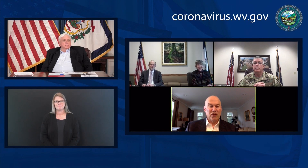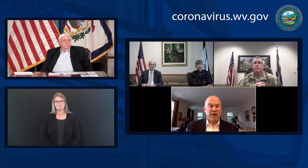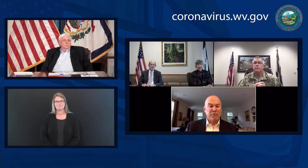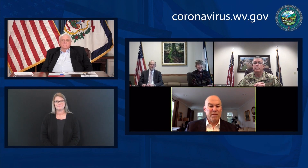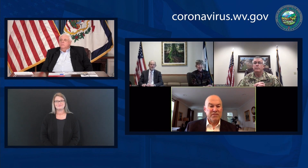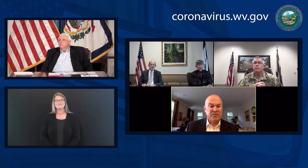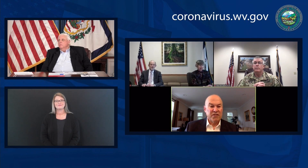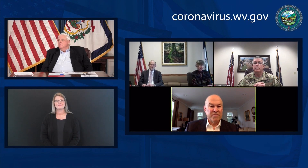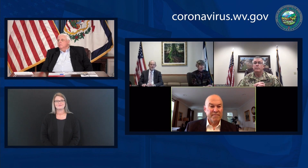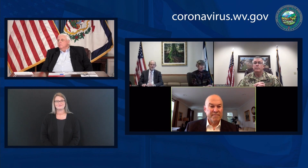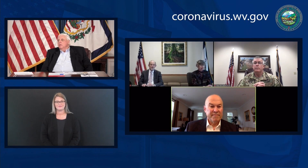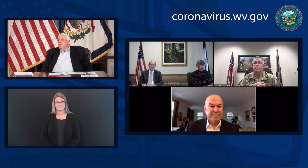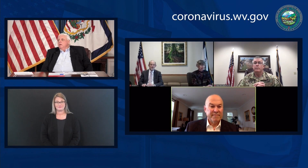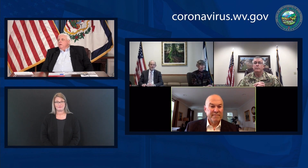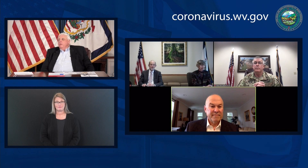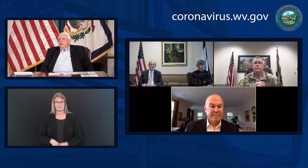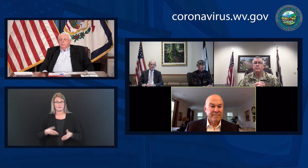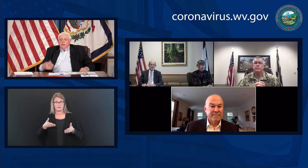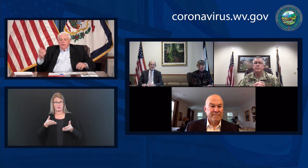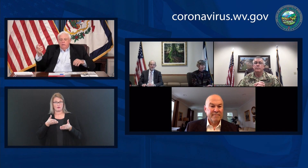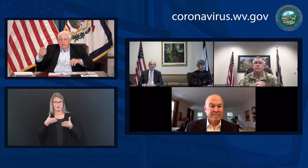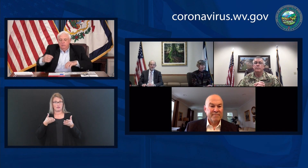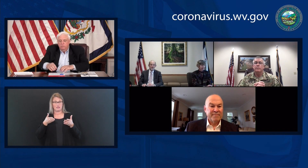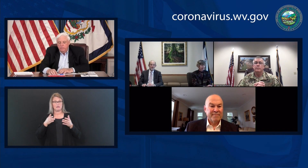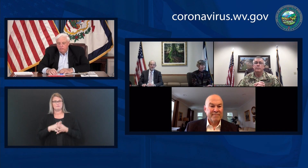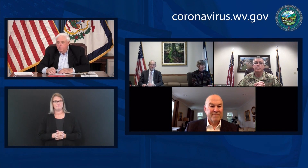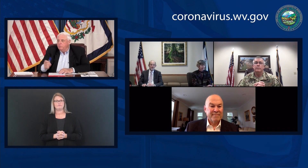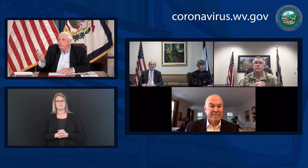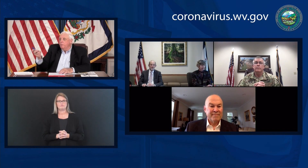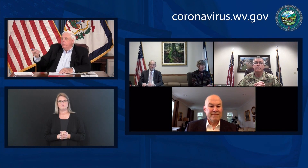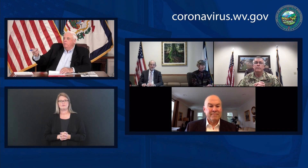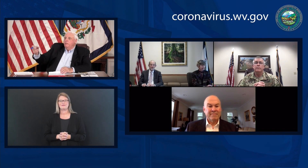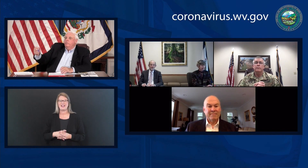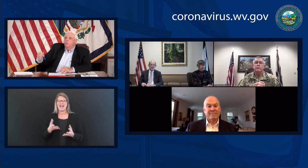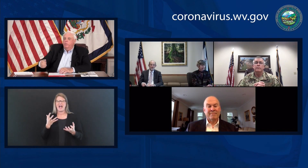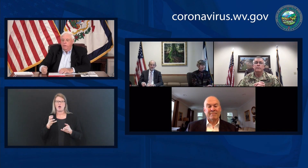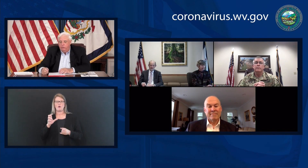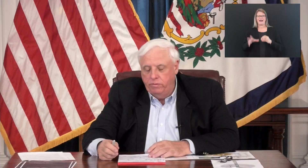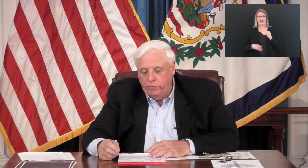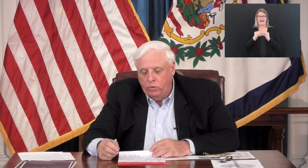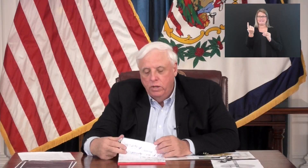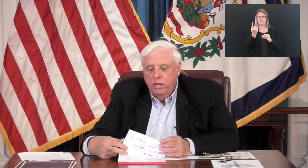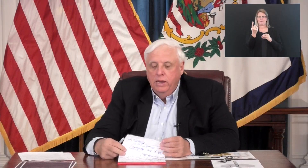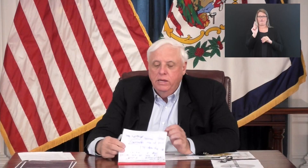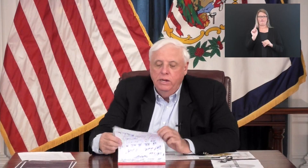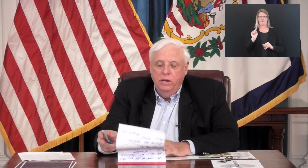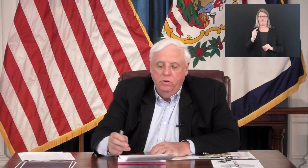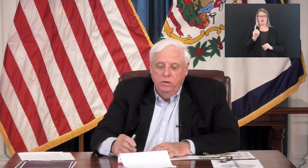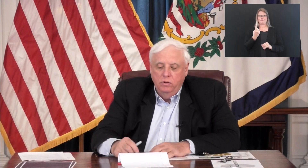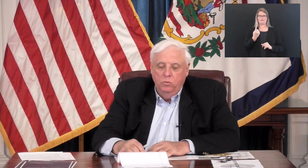Governor, are you okay with me to start? Yeah, but well, let me jump in. Let me just say one thing here before.